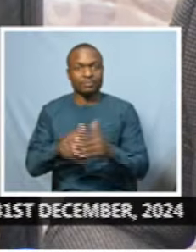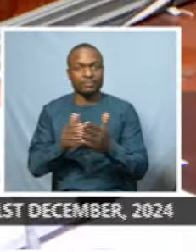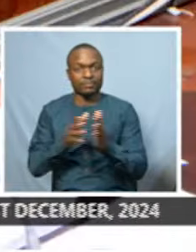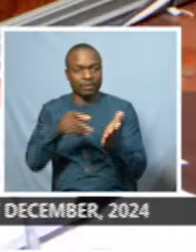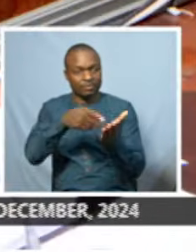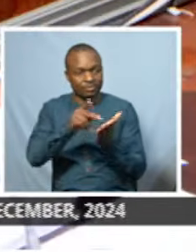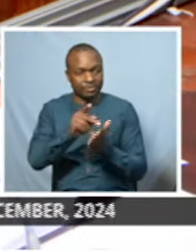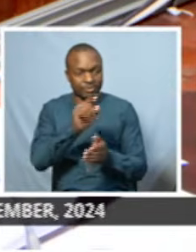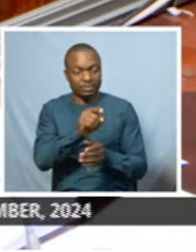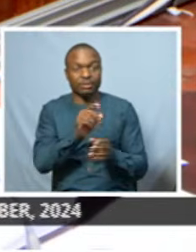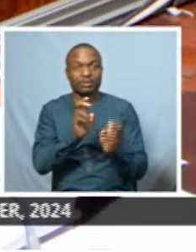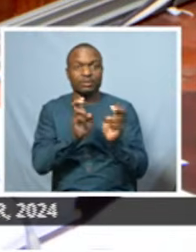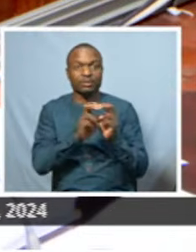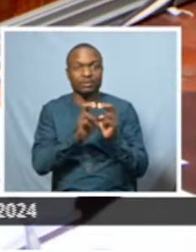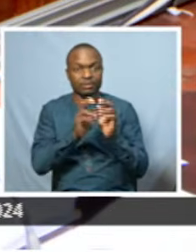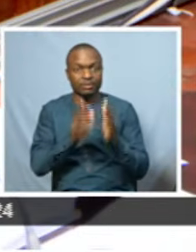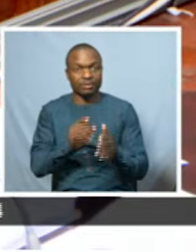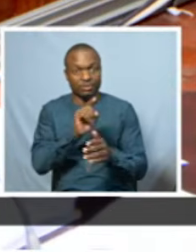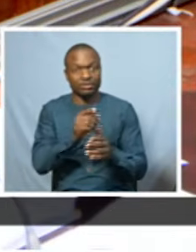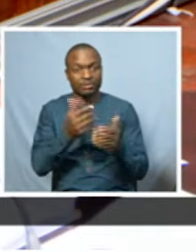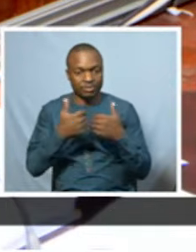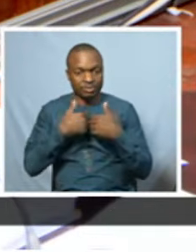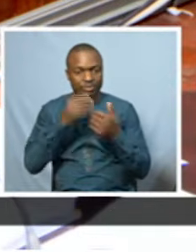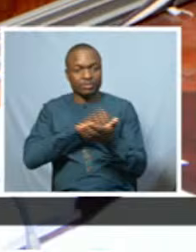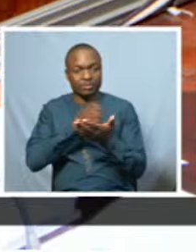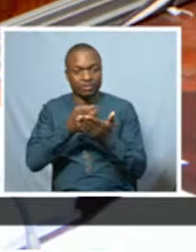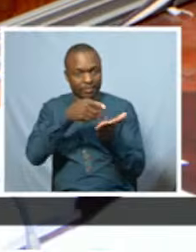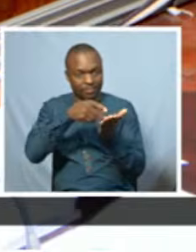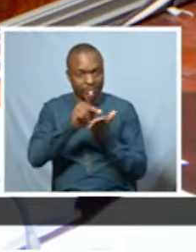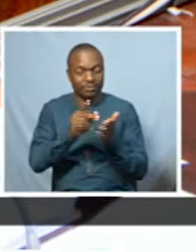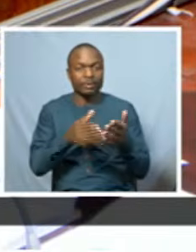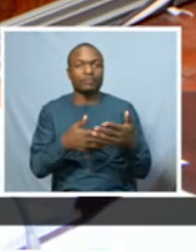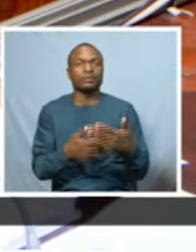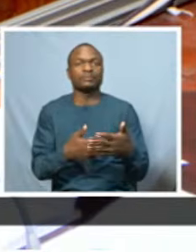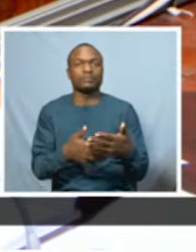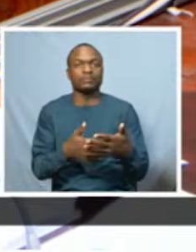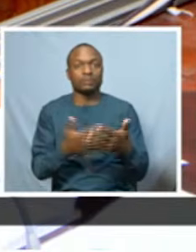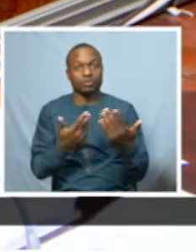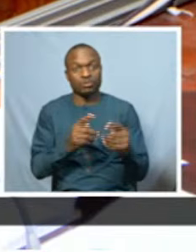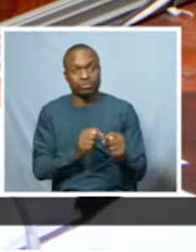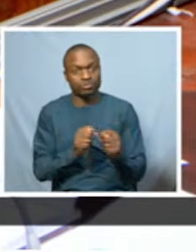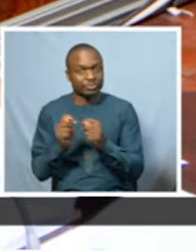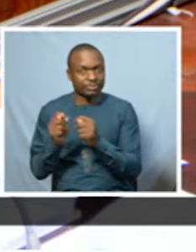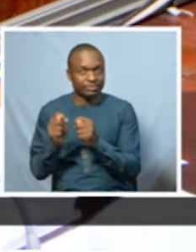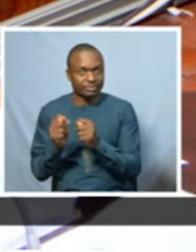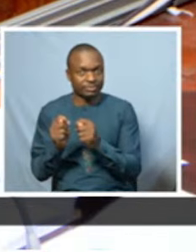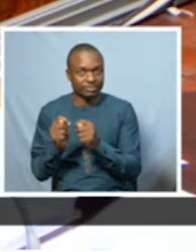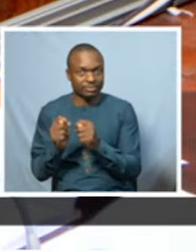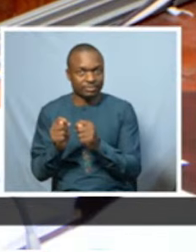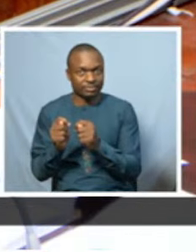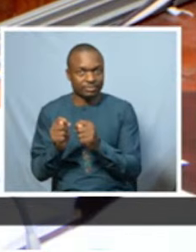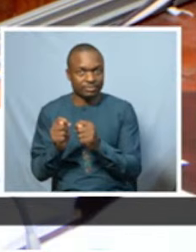this contractor? And do you have any evidence of the payment vouchers or transfers?